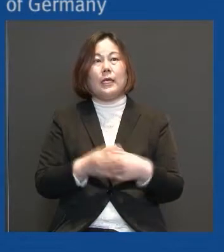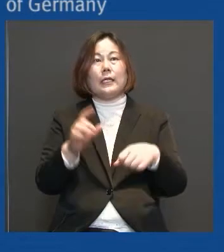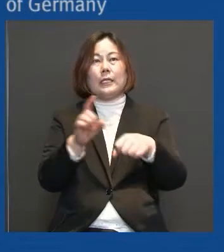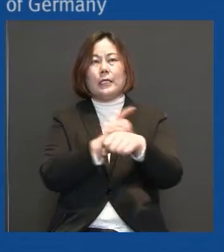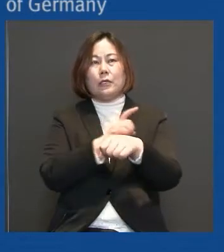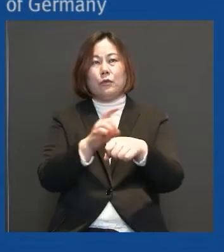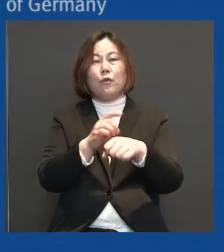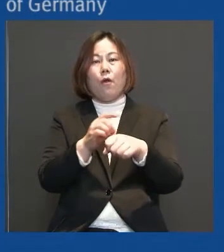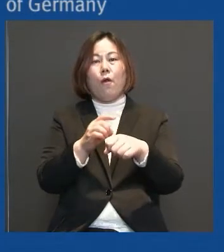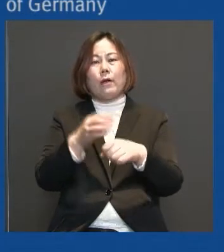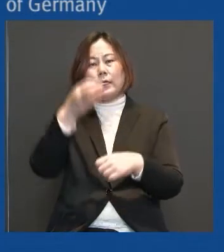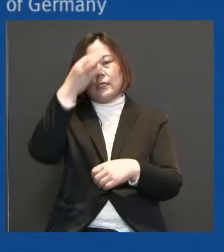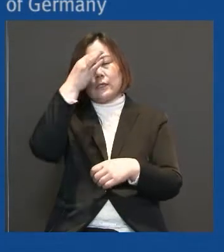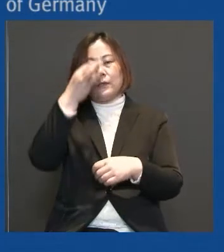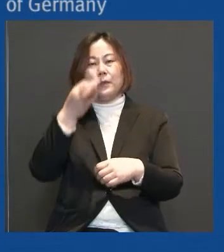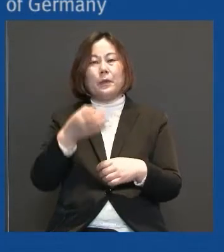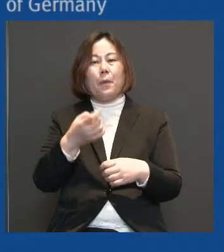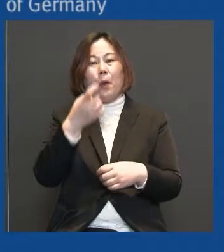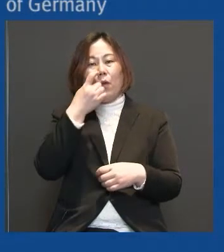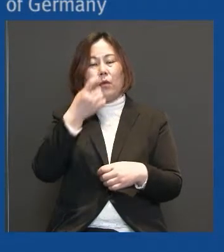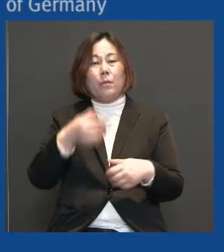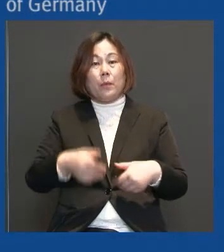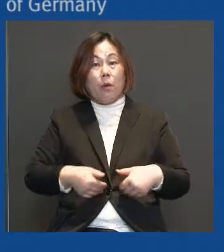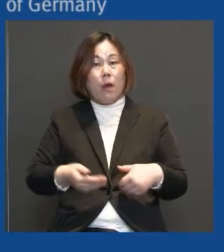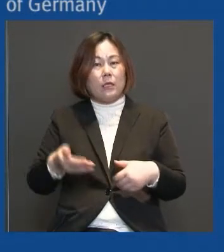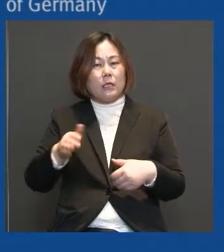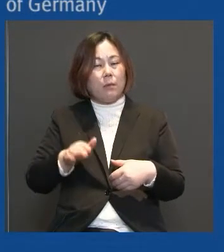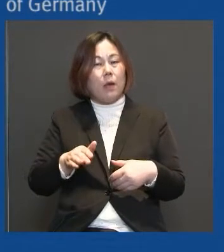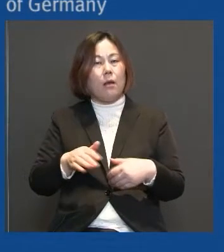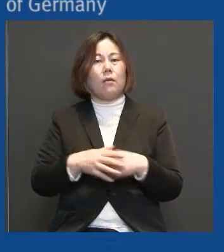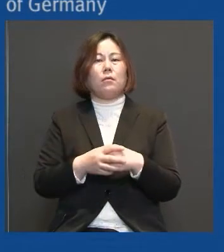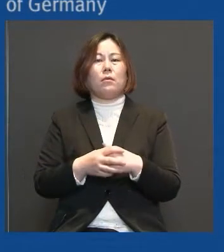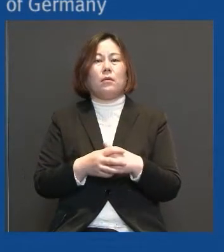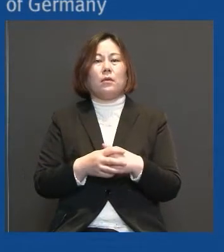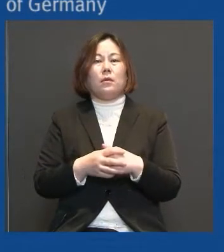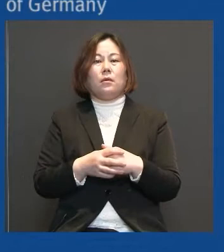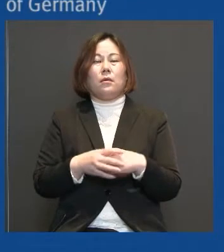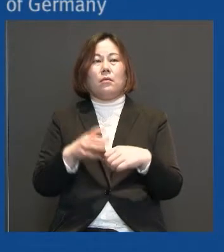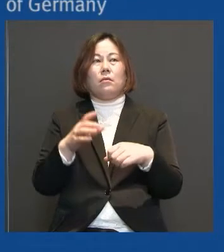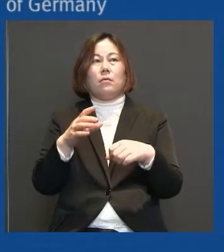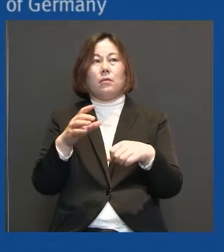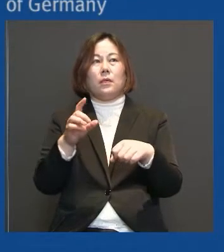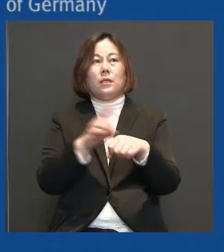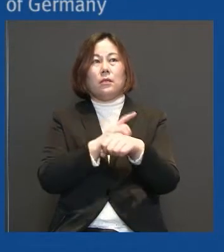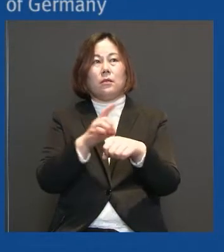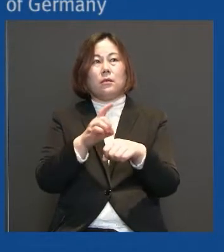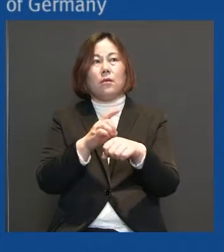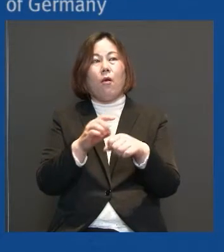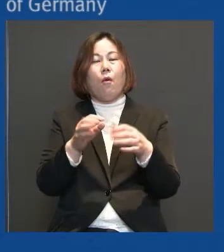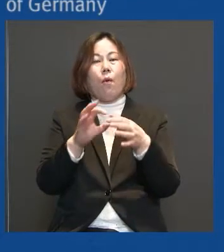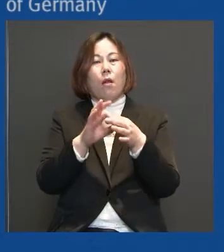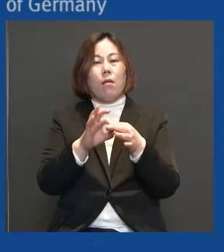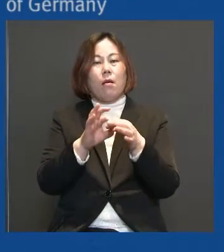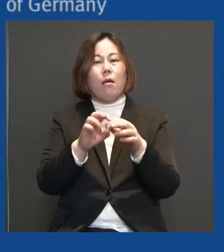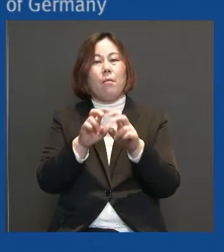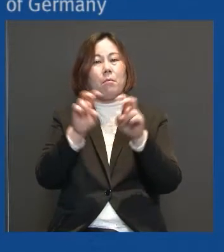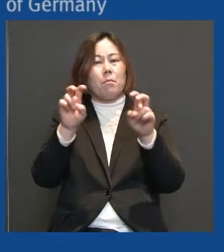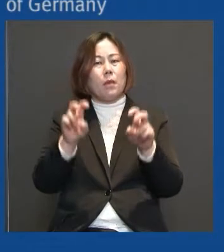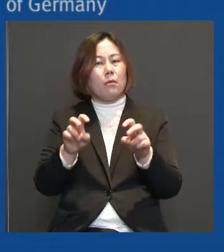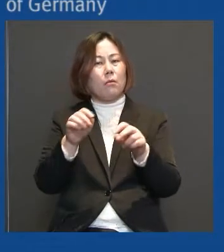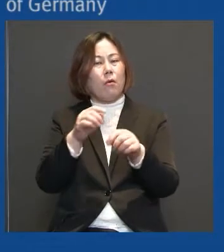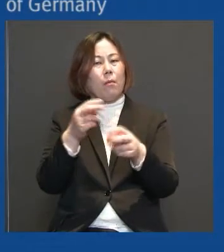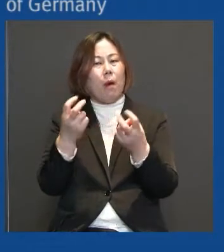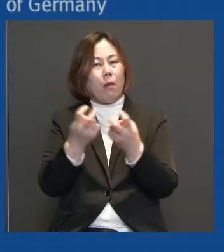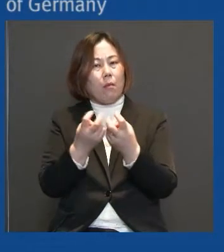same time, we need new media skills and literacy in the digital technology to use them, which is a prerequisite for social participation